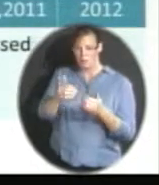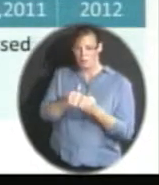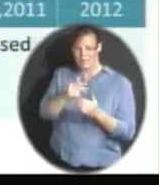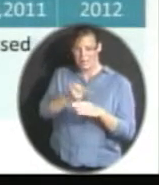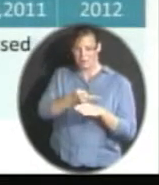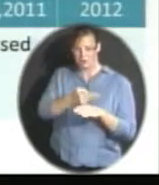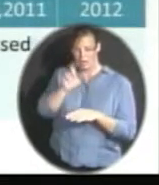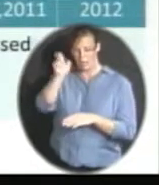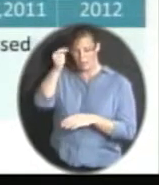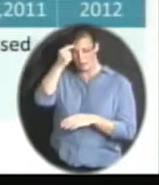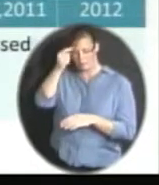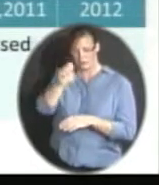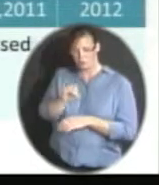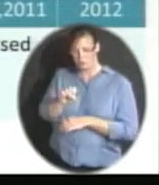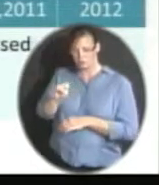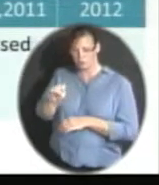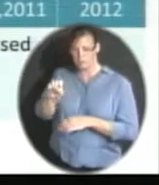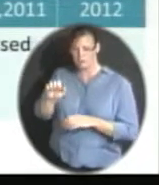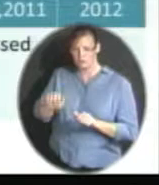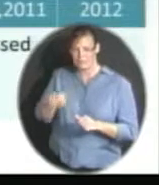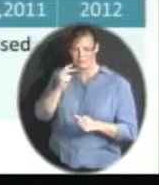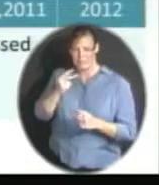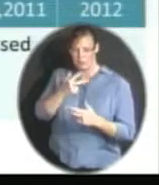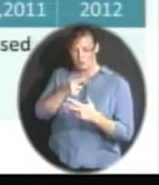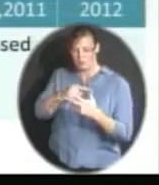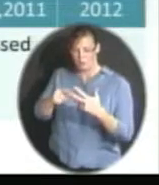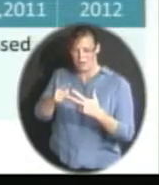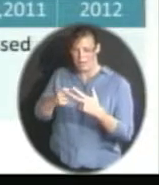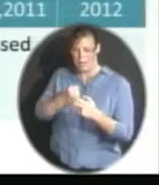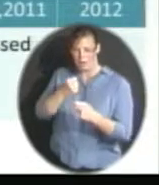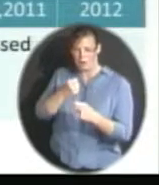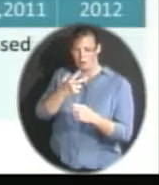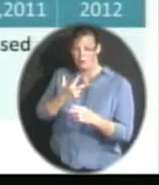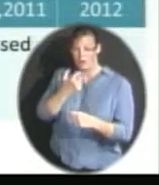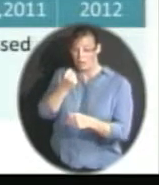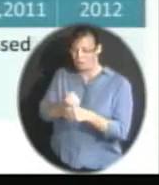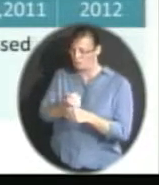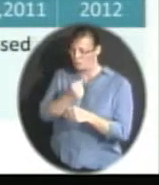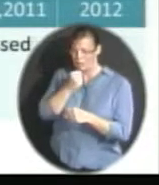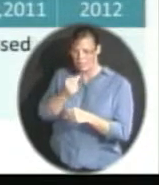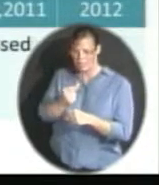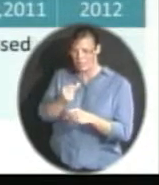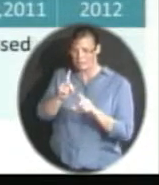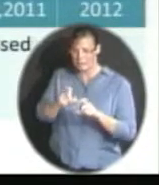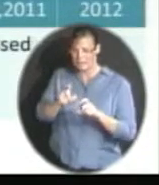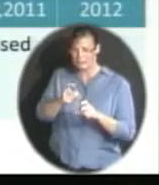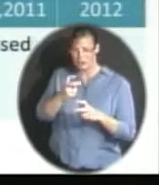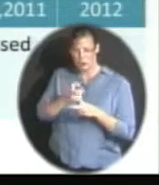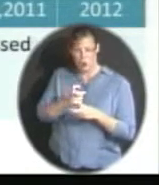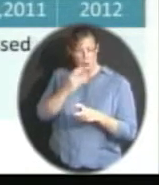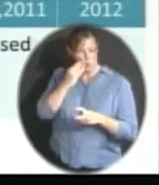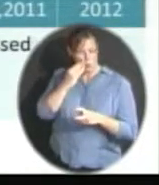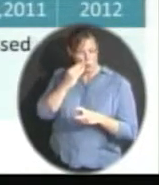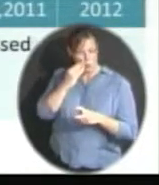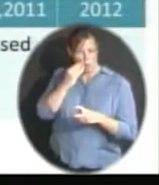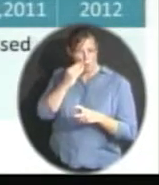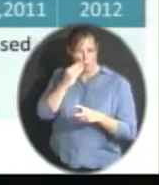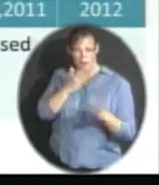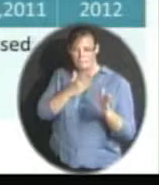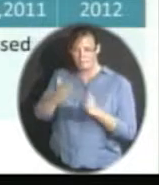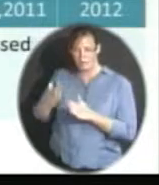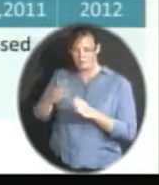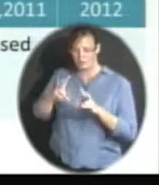social studies, you can see there are 3 years where it was not administered, and it's hard to know and plan